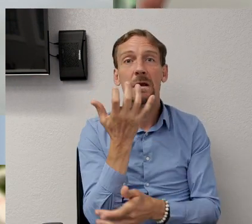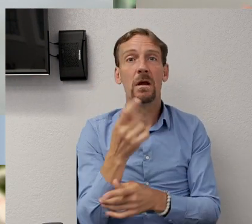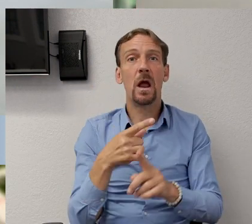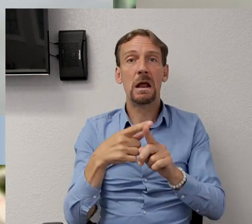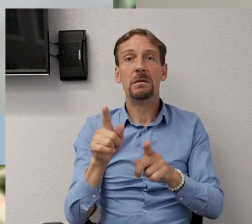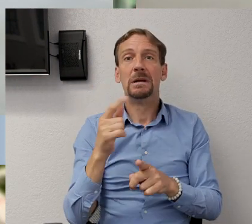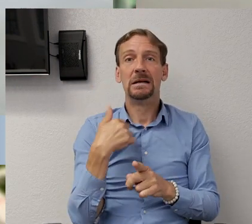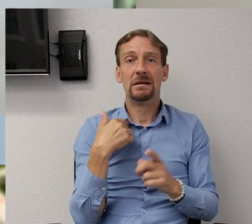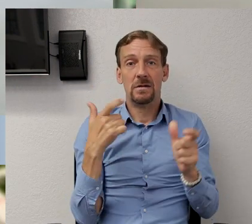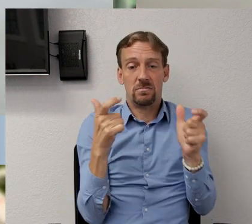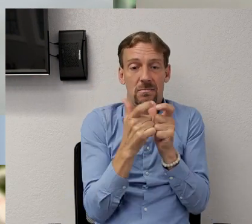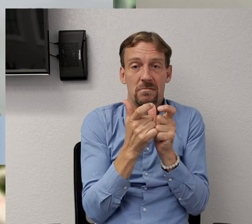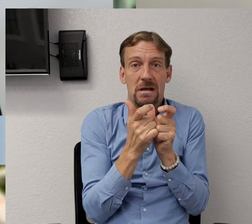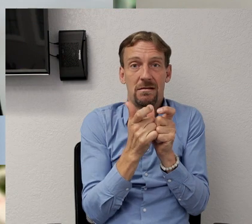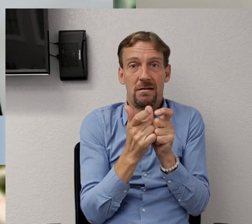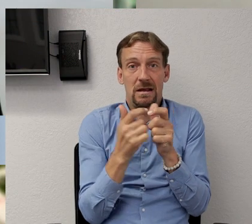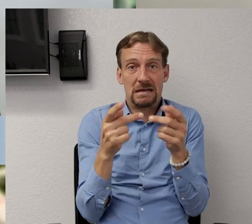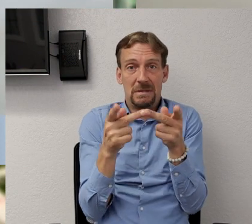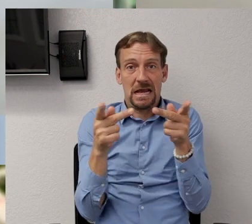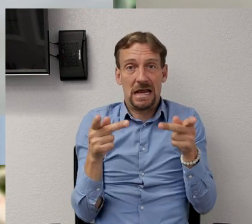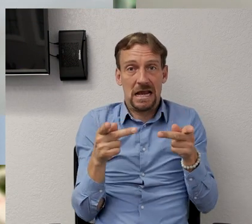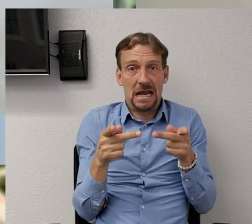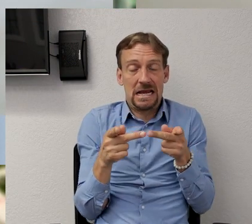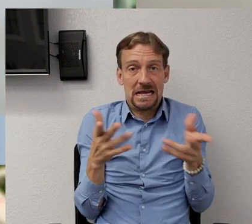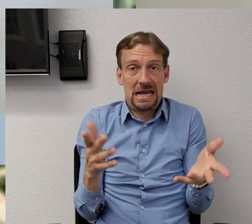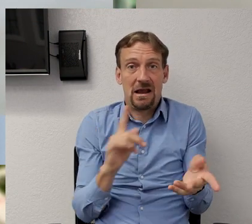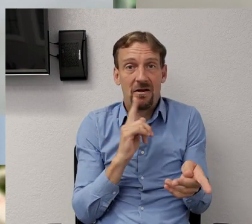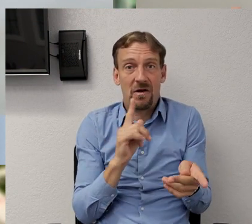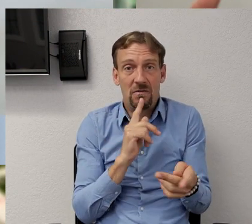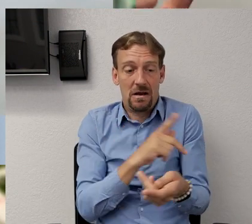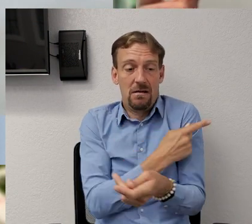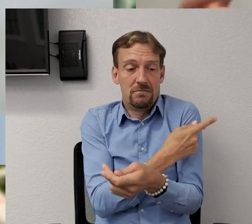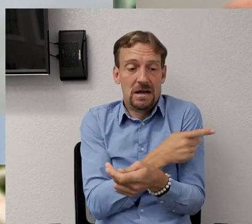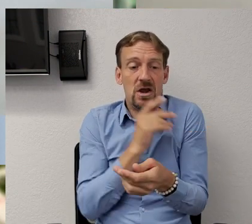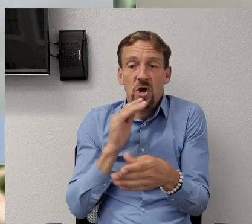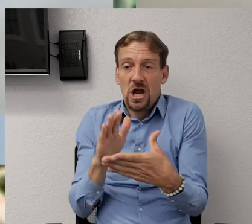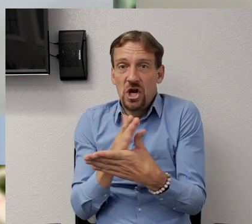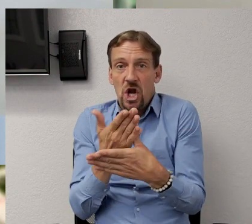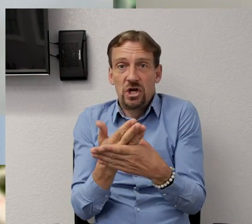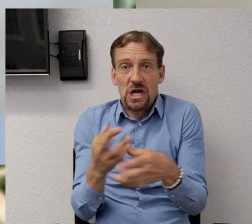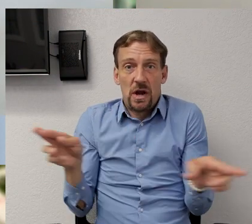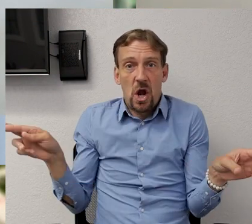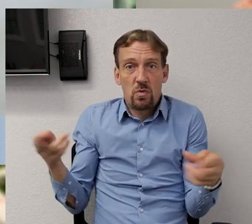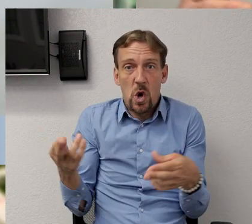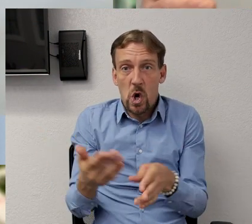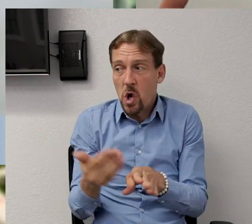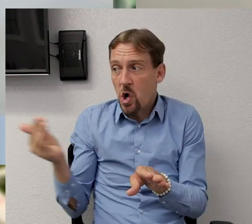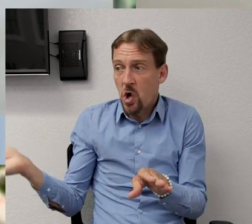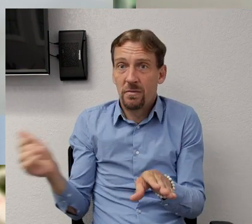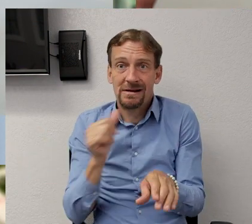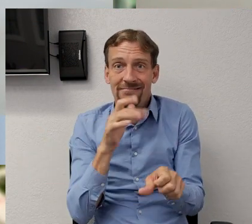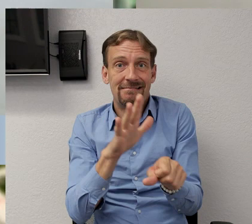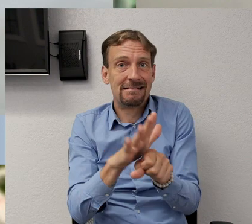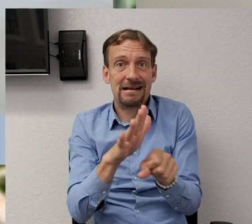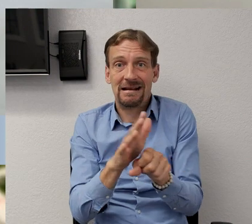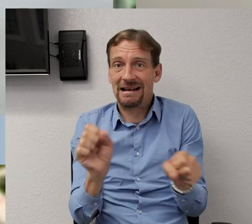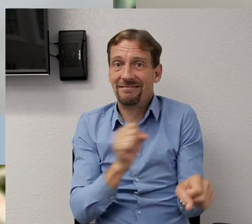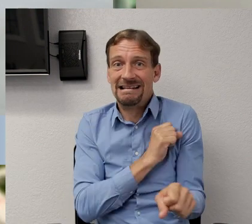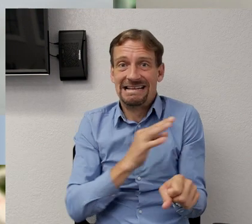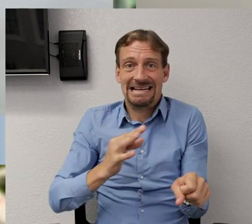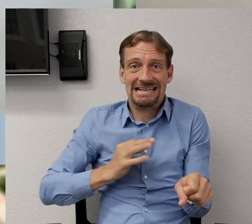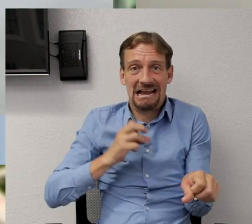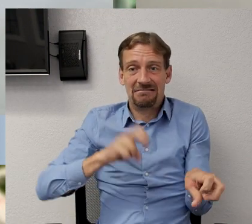a very confined space. Oftentimes patients are sharing rooms, and they have minimal staff going from room to